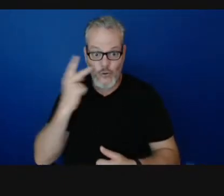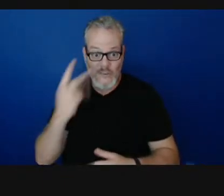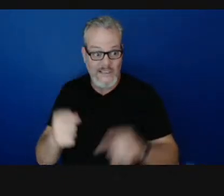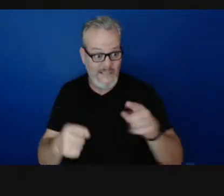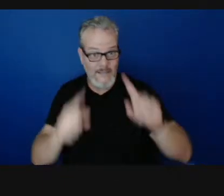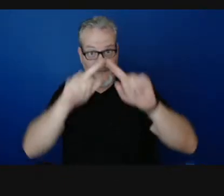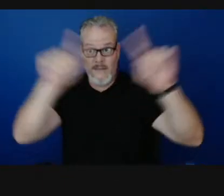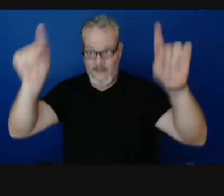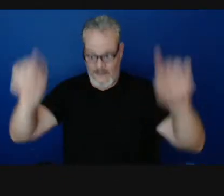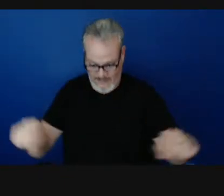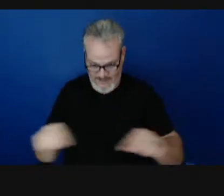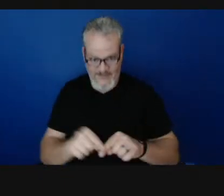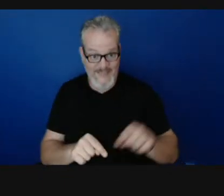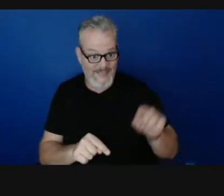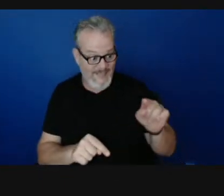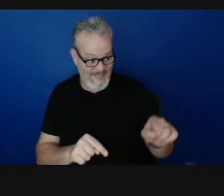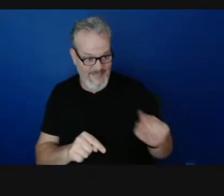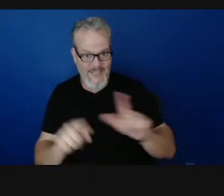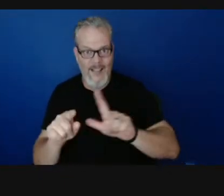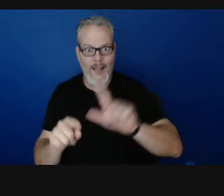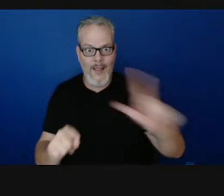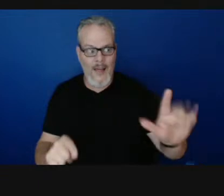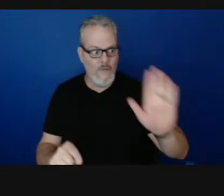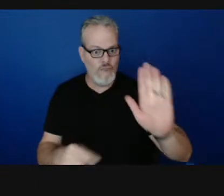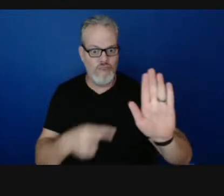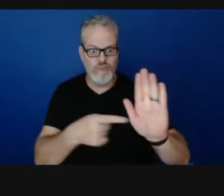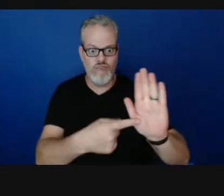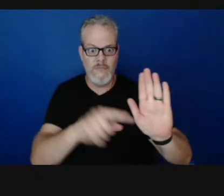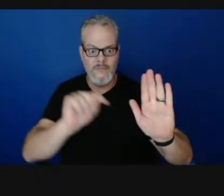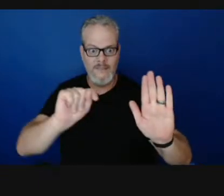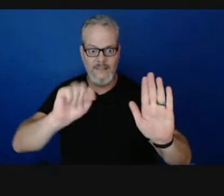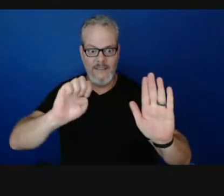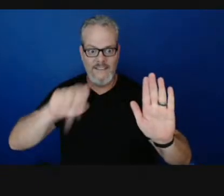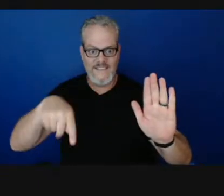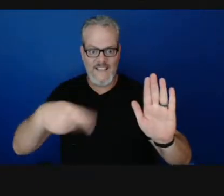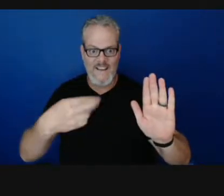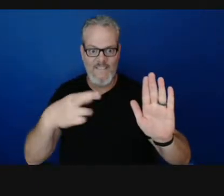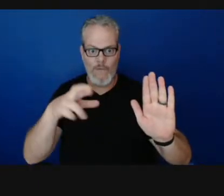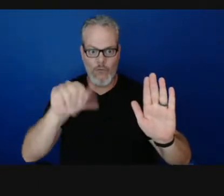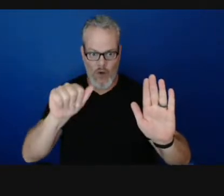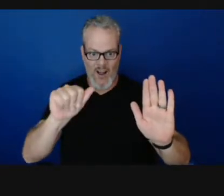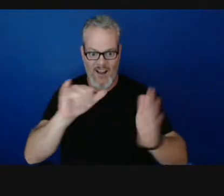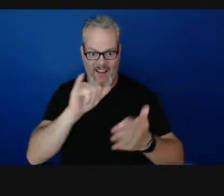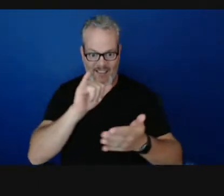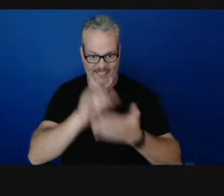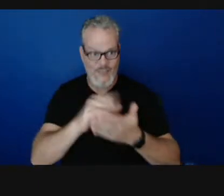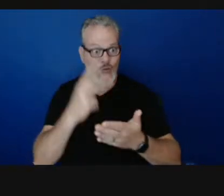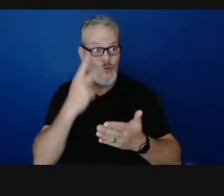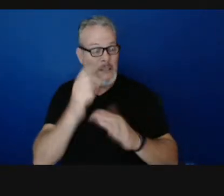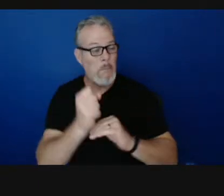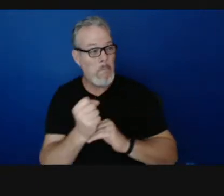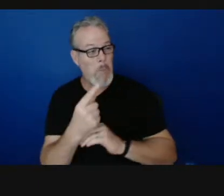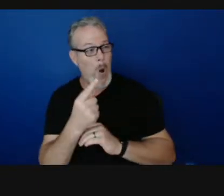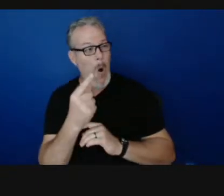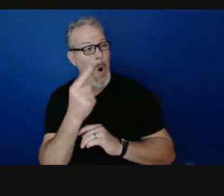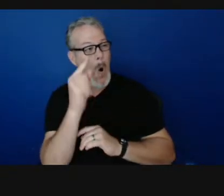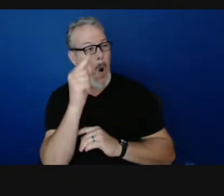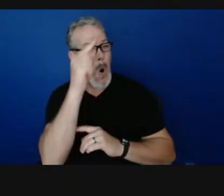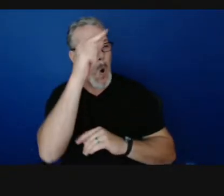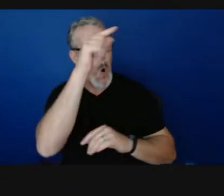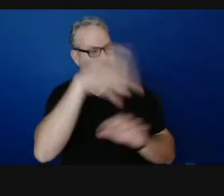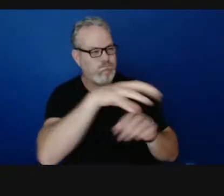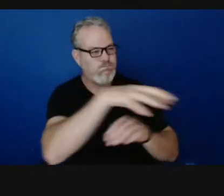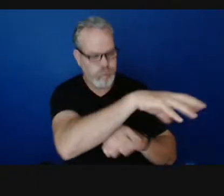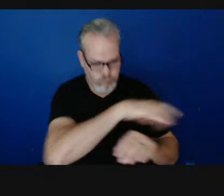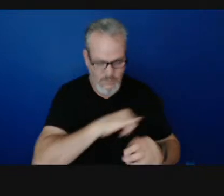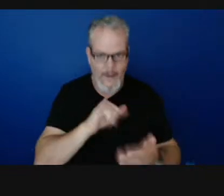the tephra that was deposited downwind on the crater rim. So this is in a closed area of Hawaiʻi Volcanoes National Park